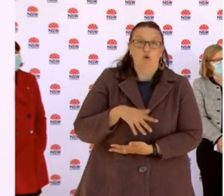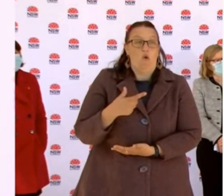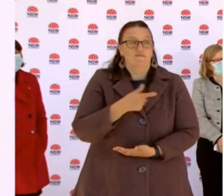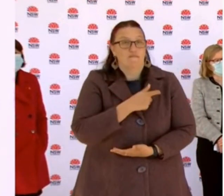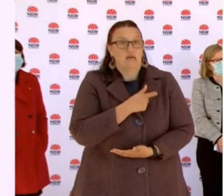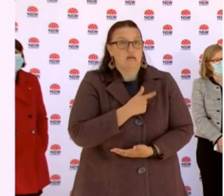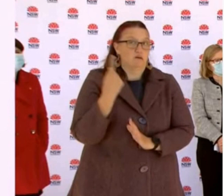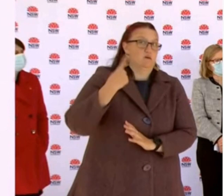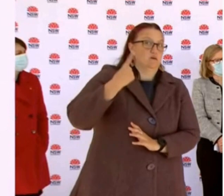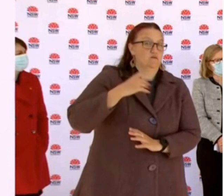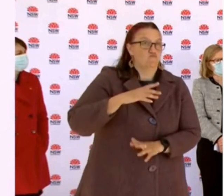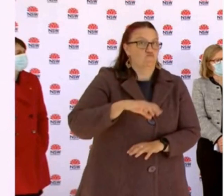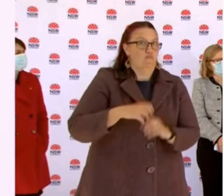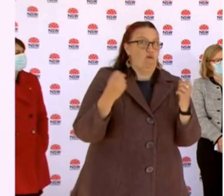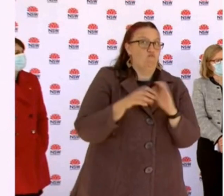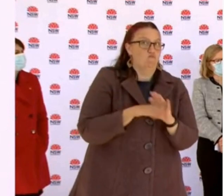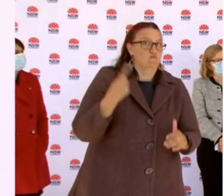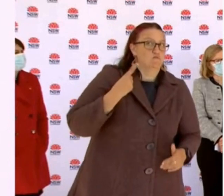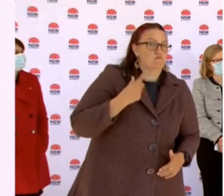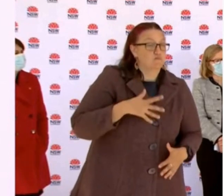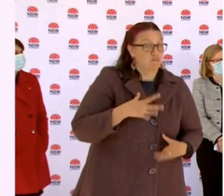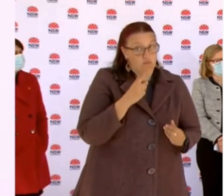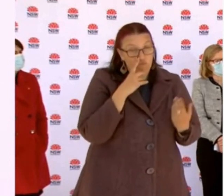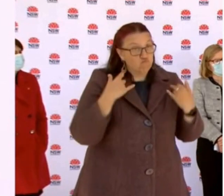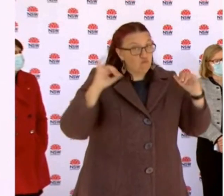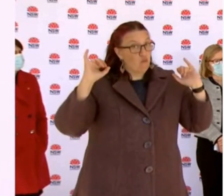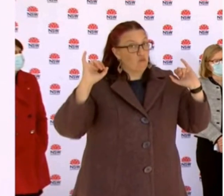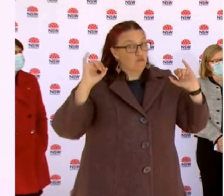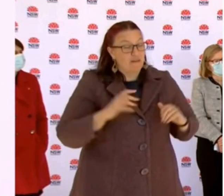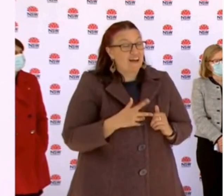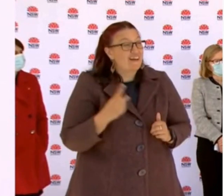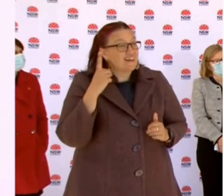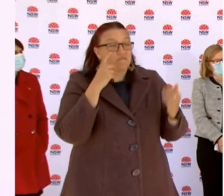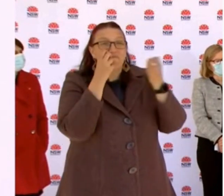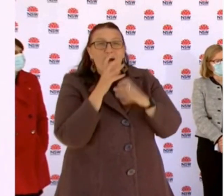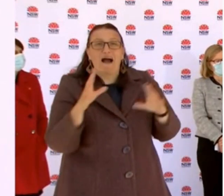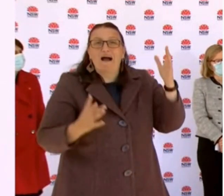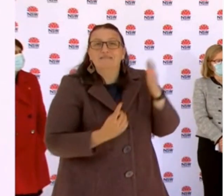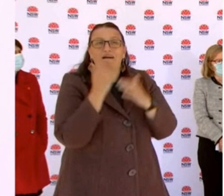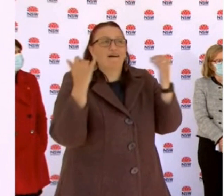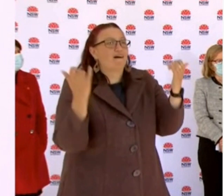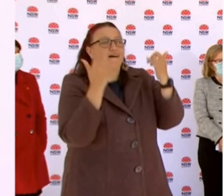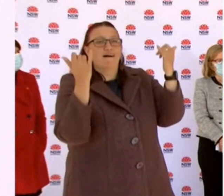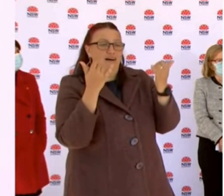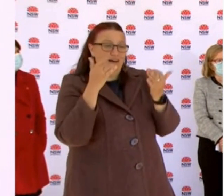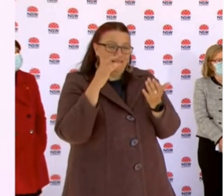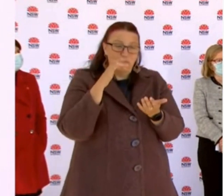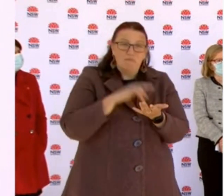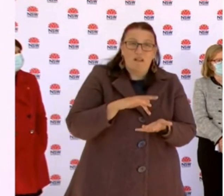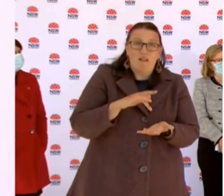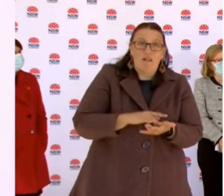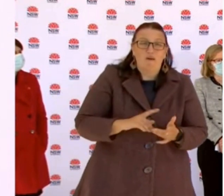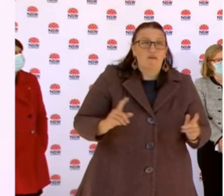do effectively get it wrong, and very wrong in some cases. But when you hear of parties going on in the middle of